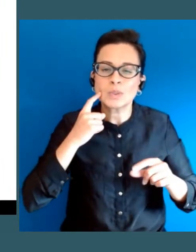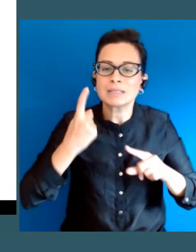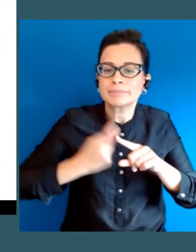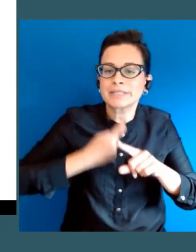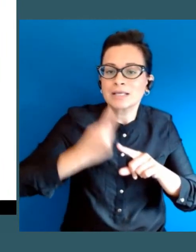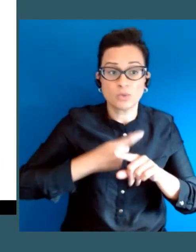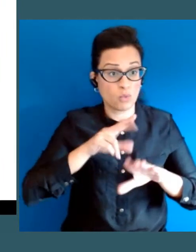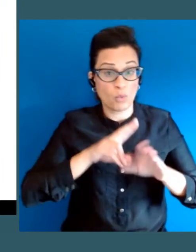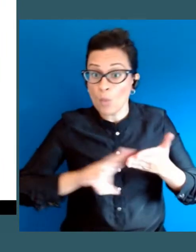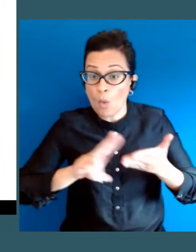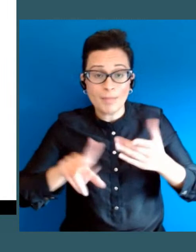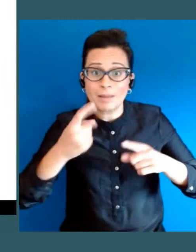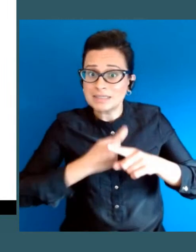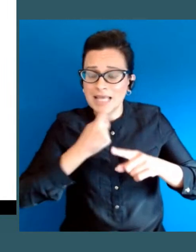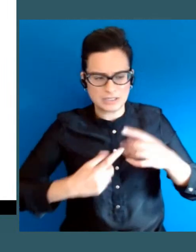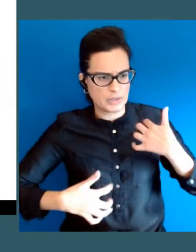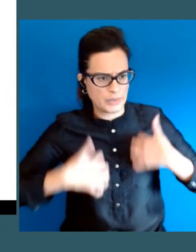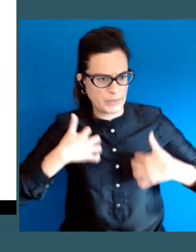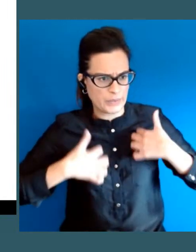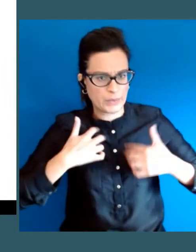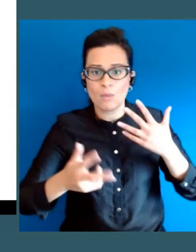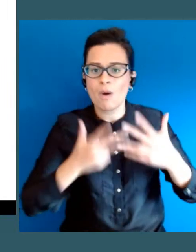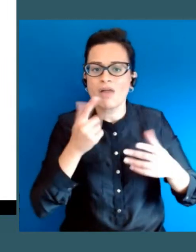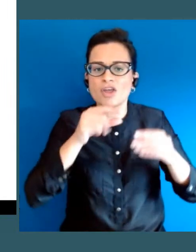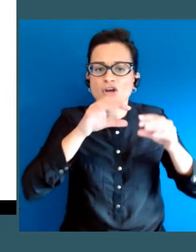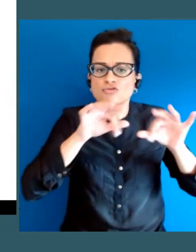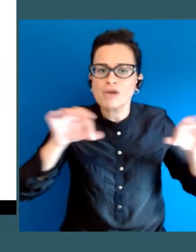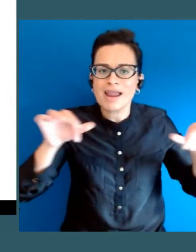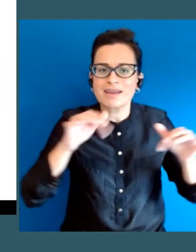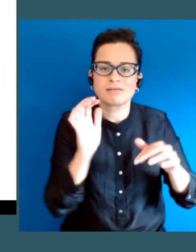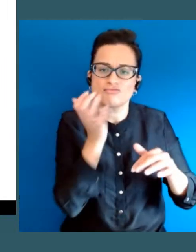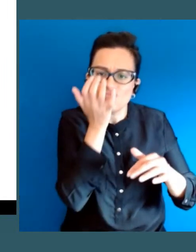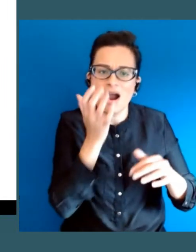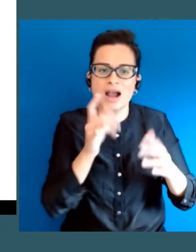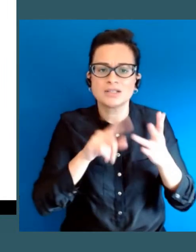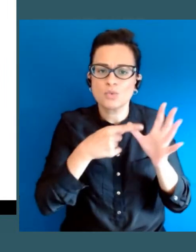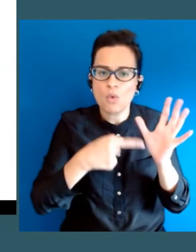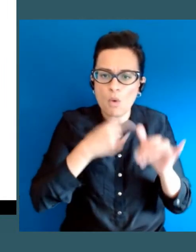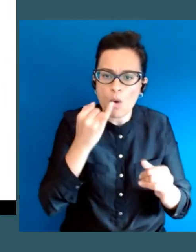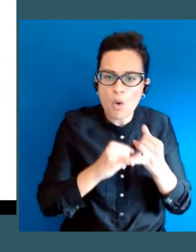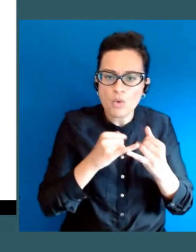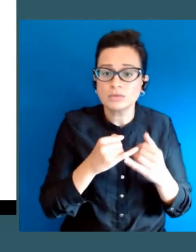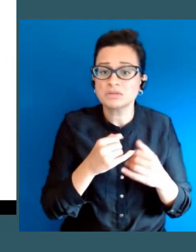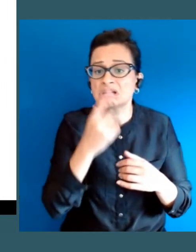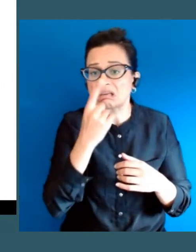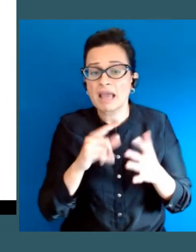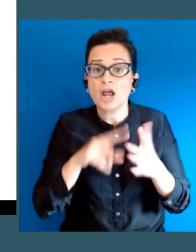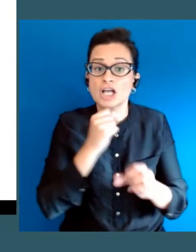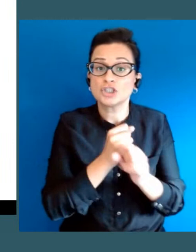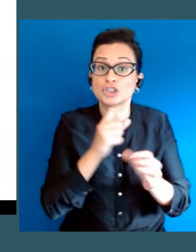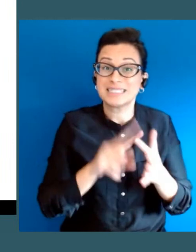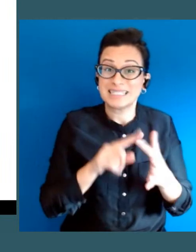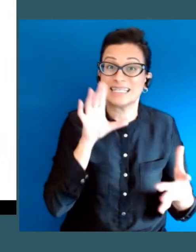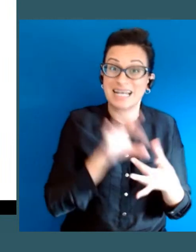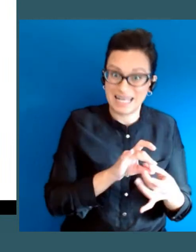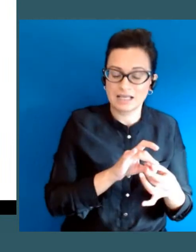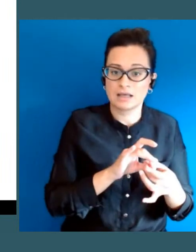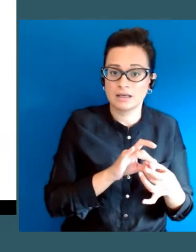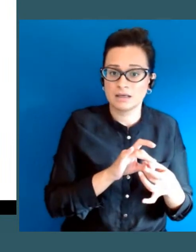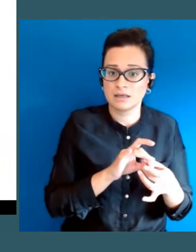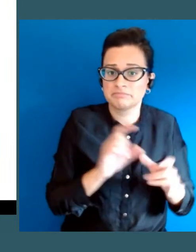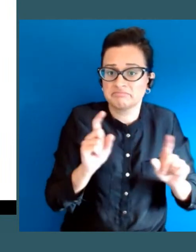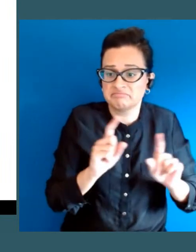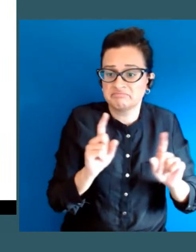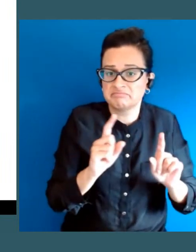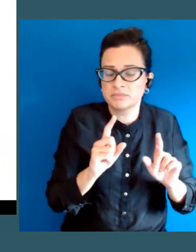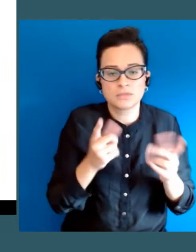that's interesting. And then other grains such as rice and oats. Although you can get IgE mediated, actually it's uncommon.